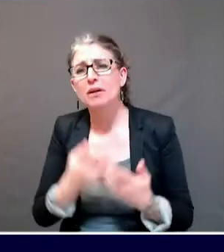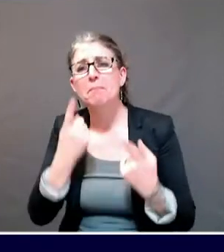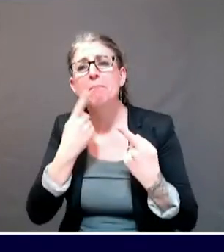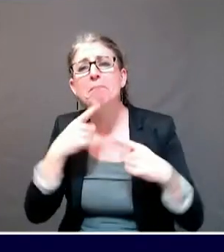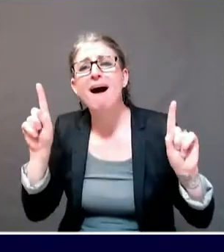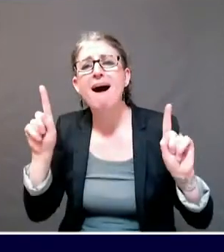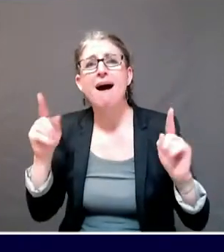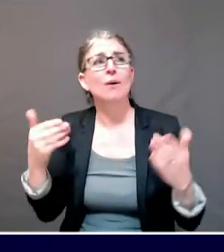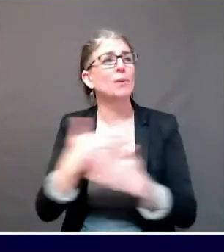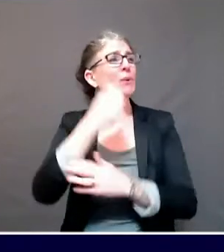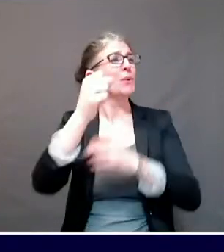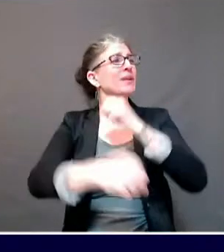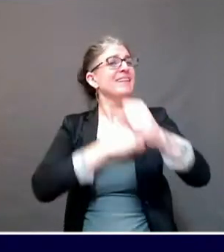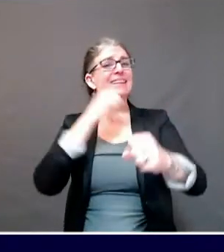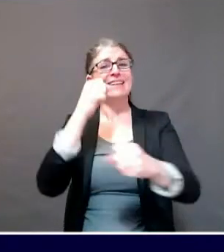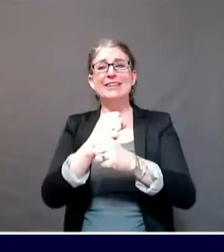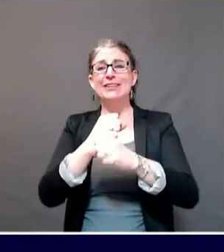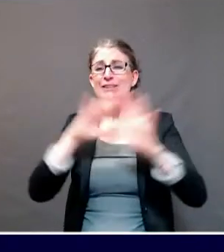addition to that, among those